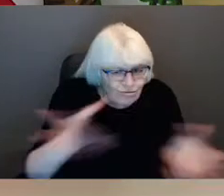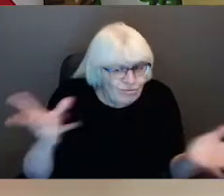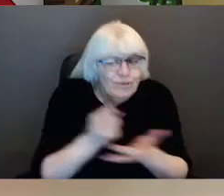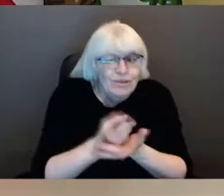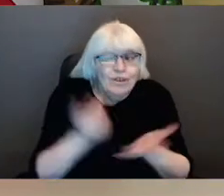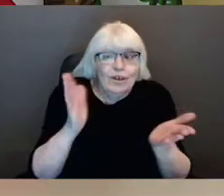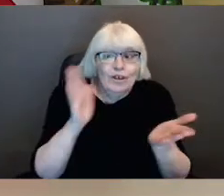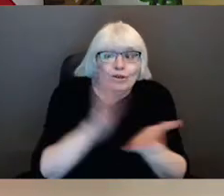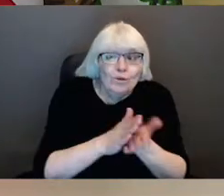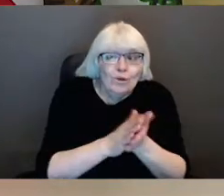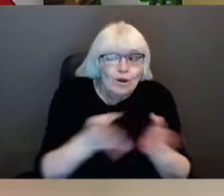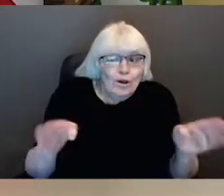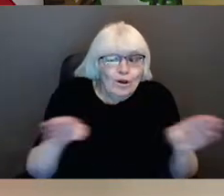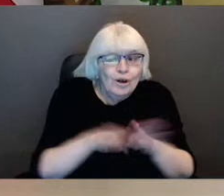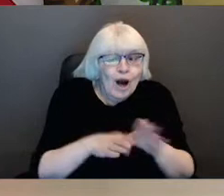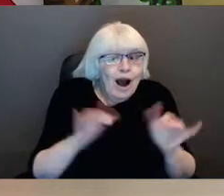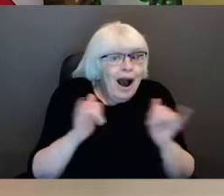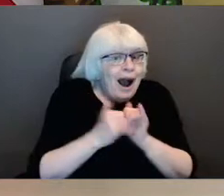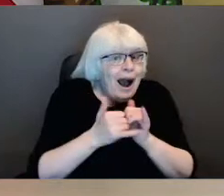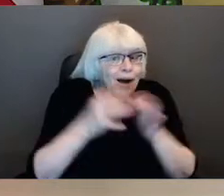actual operational